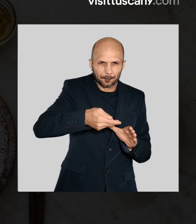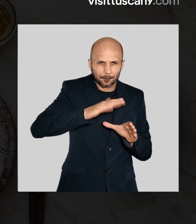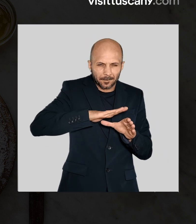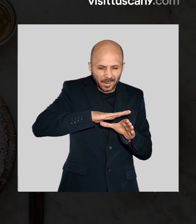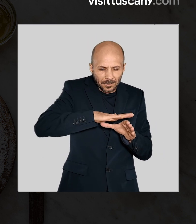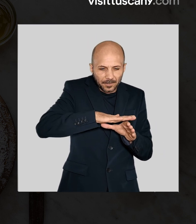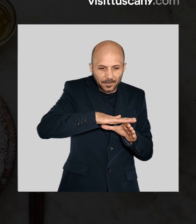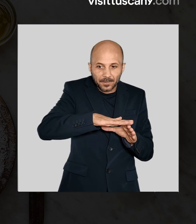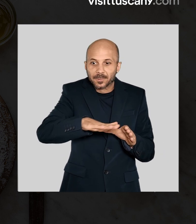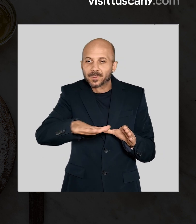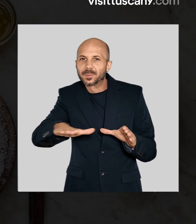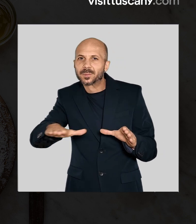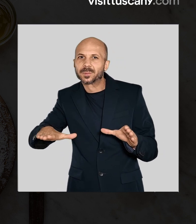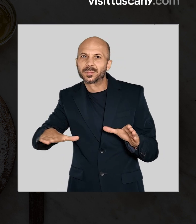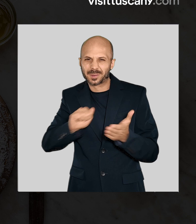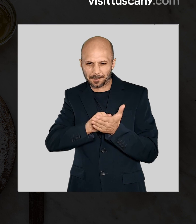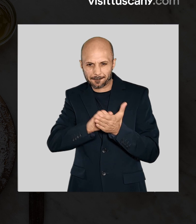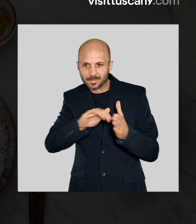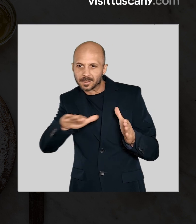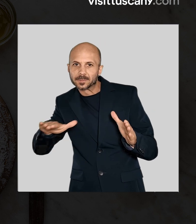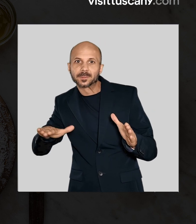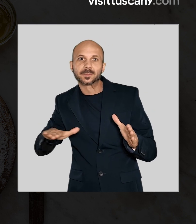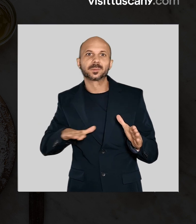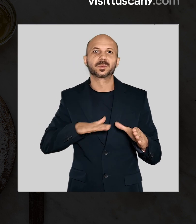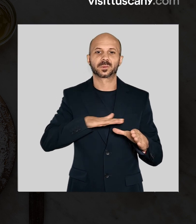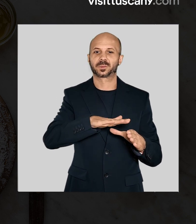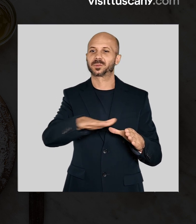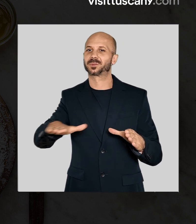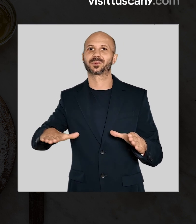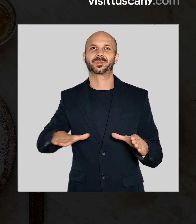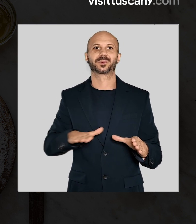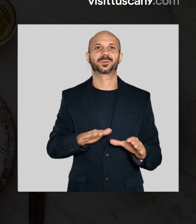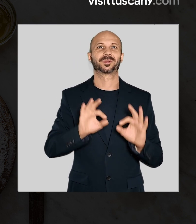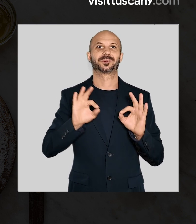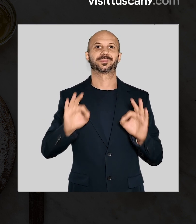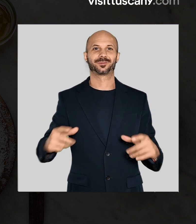Scoop the dough into the cake tin and smooth the surface with a spoon.